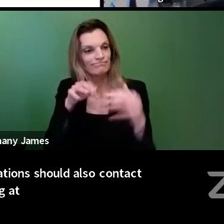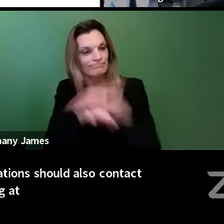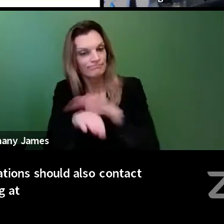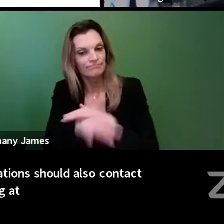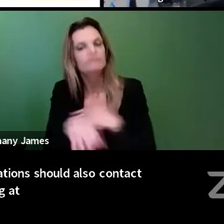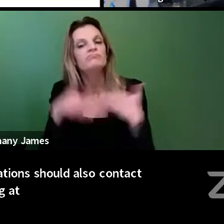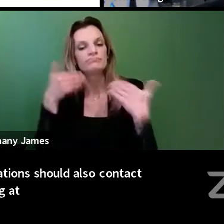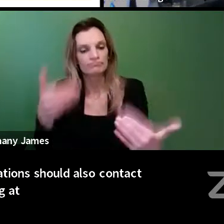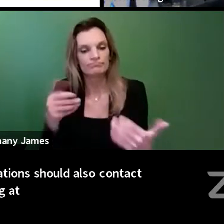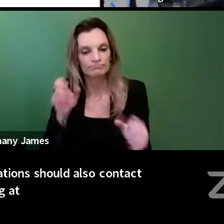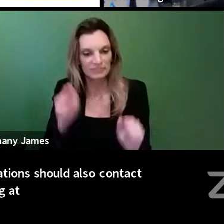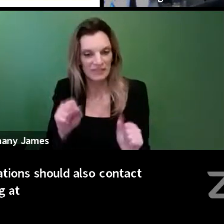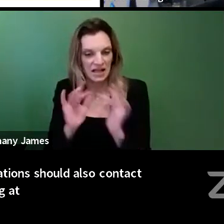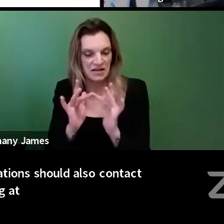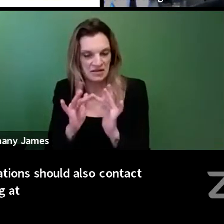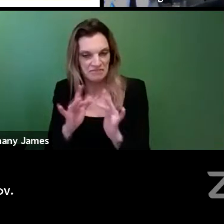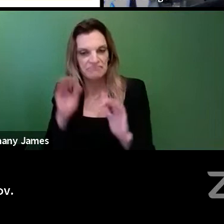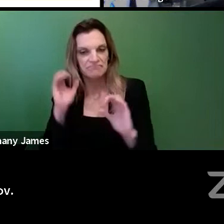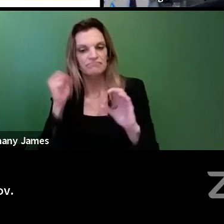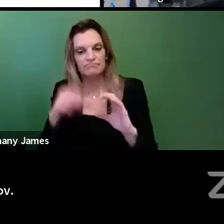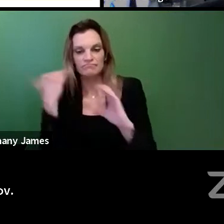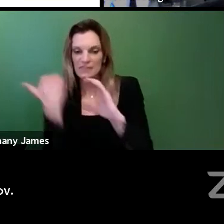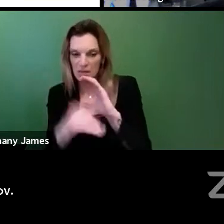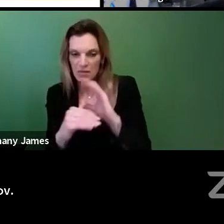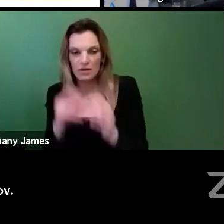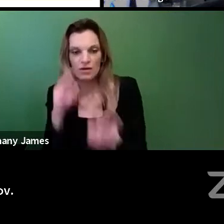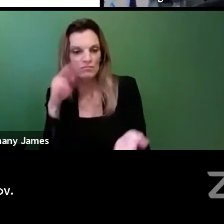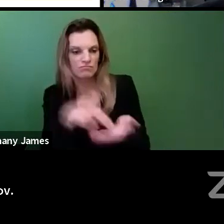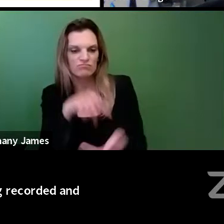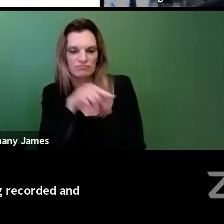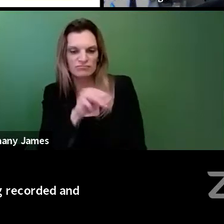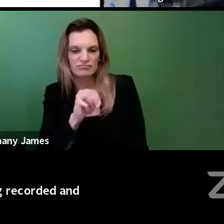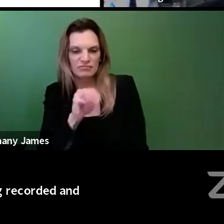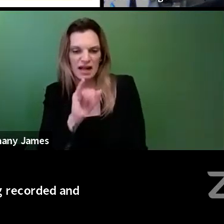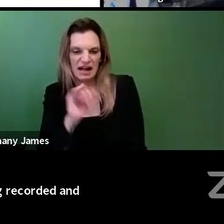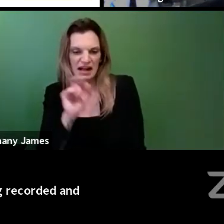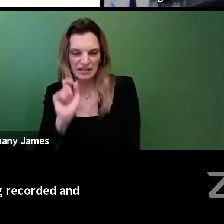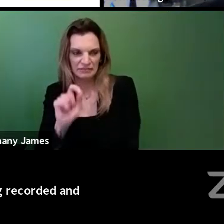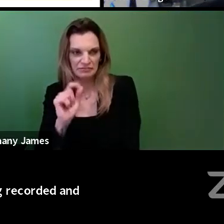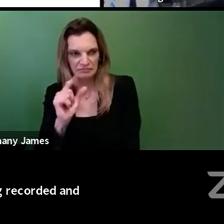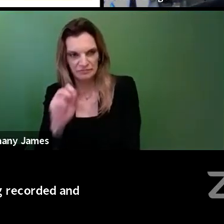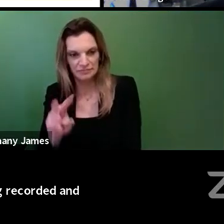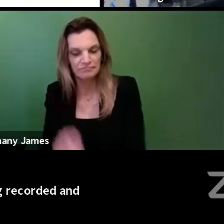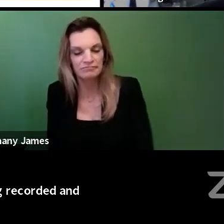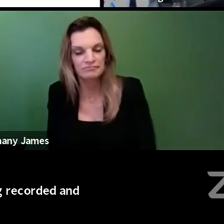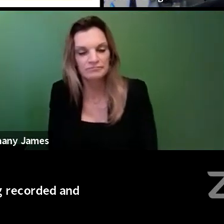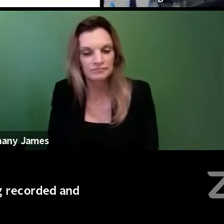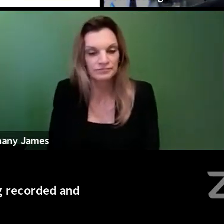redistricting@michigan.gov. This meeting is being recorded and will be available at